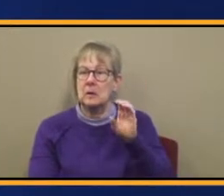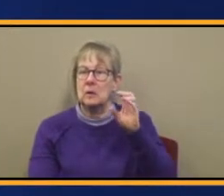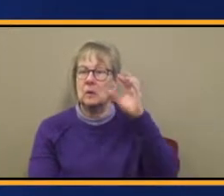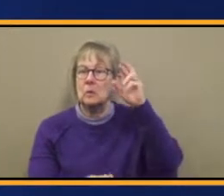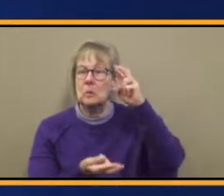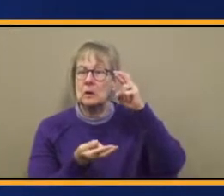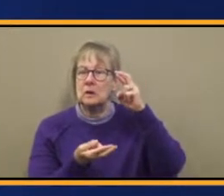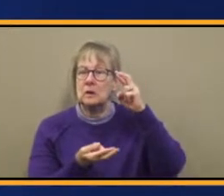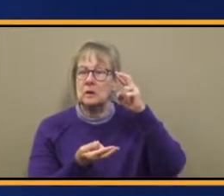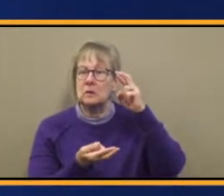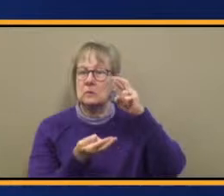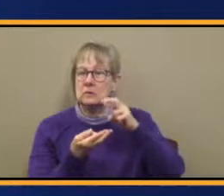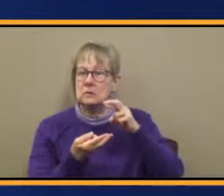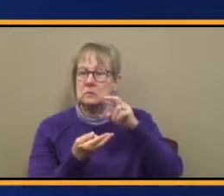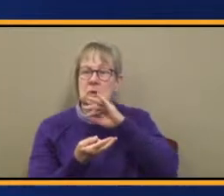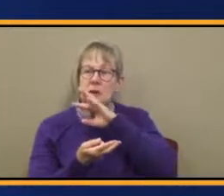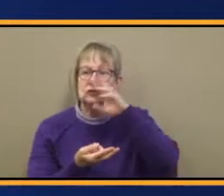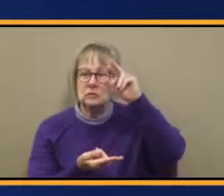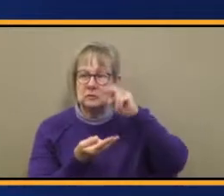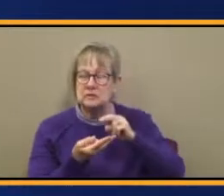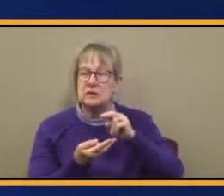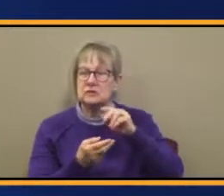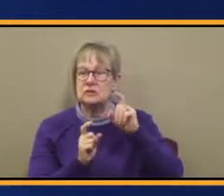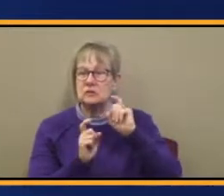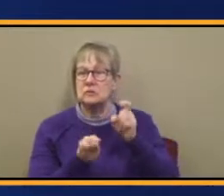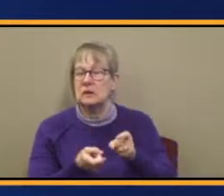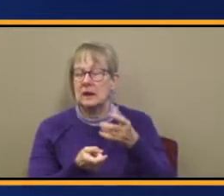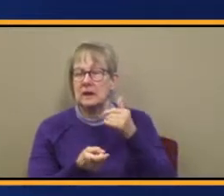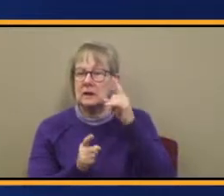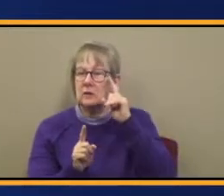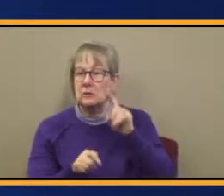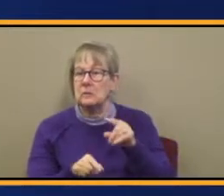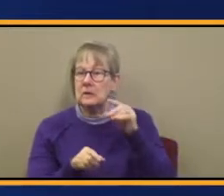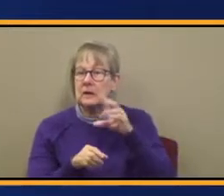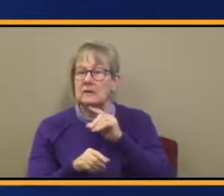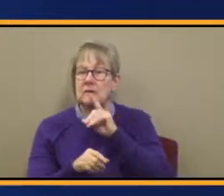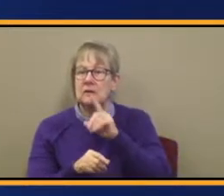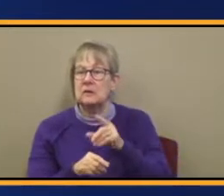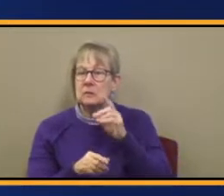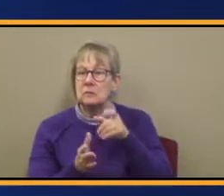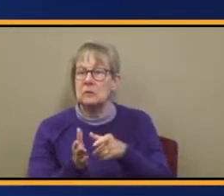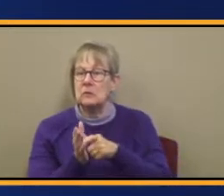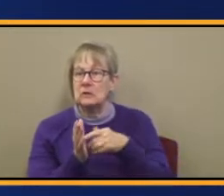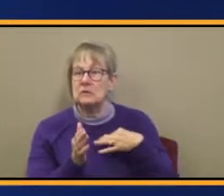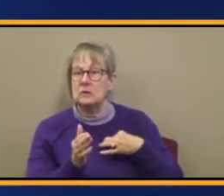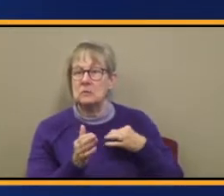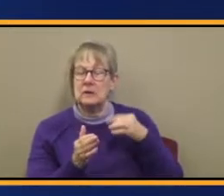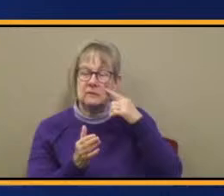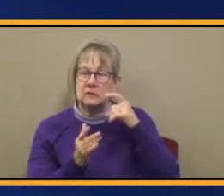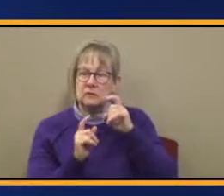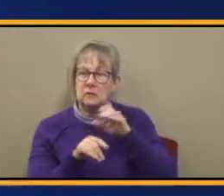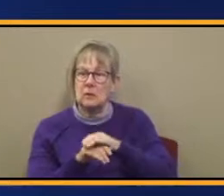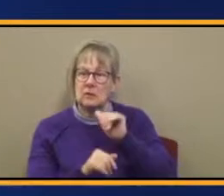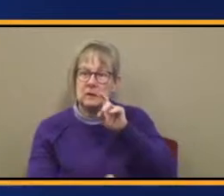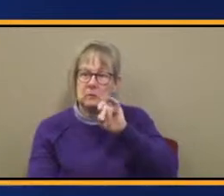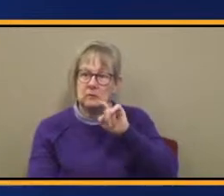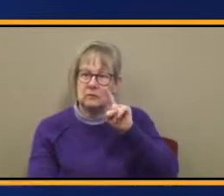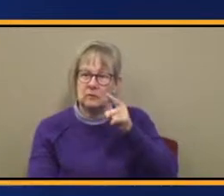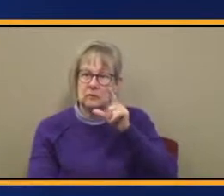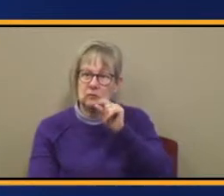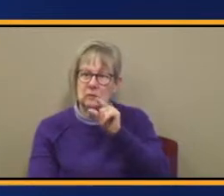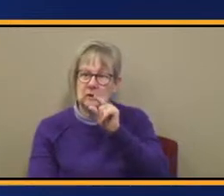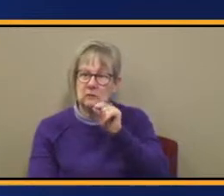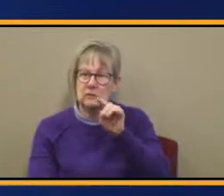Grant. Implementation grants, general competition, and any agreements and verifications required to apply for this grant on April 1st,